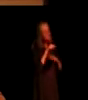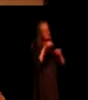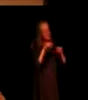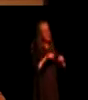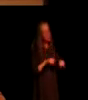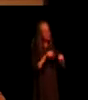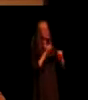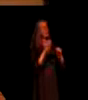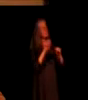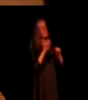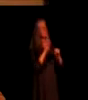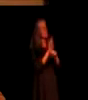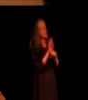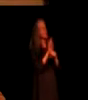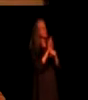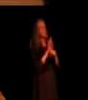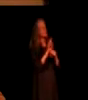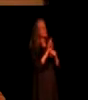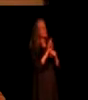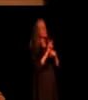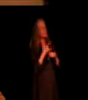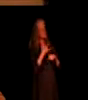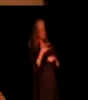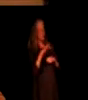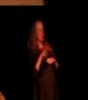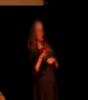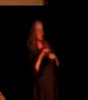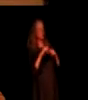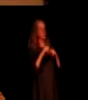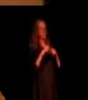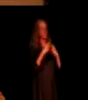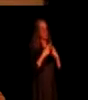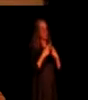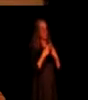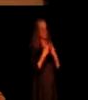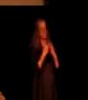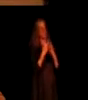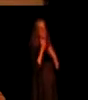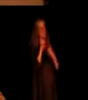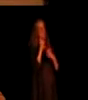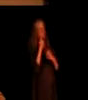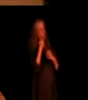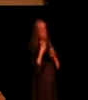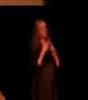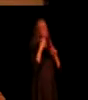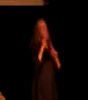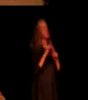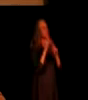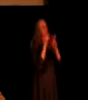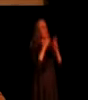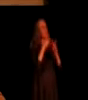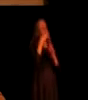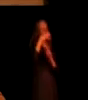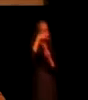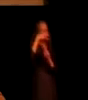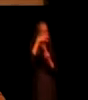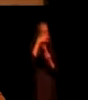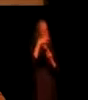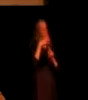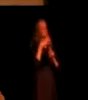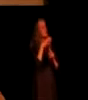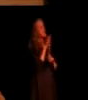of useful patterns on vegetation from this weather satellite. And that, starting